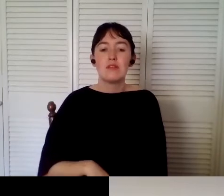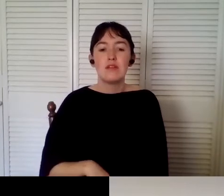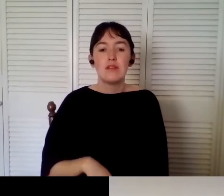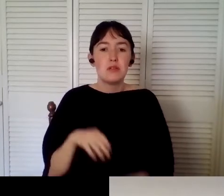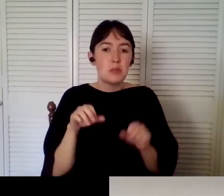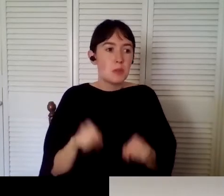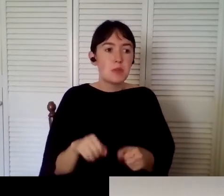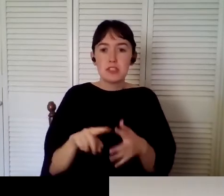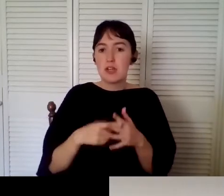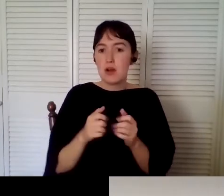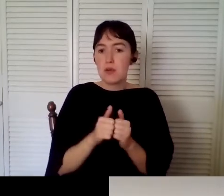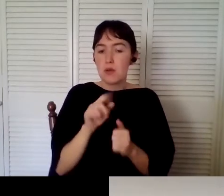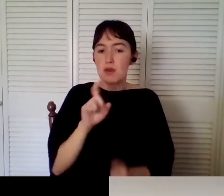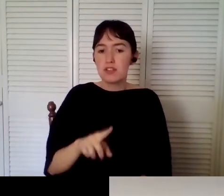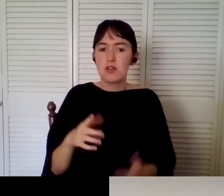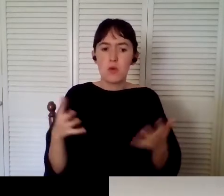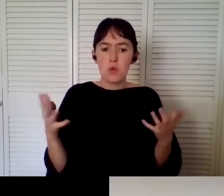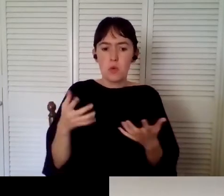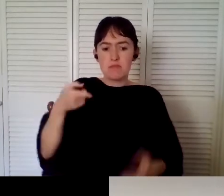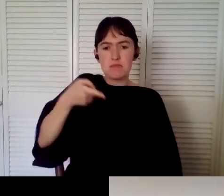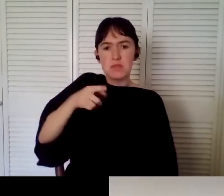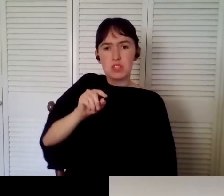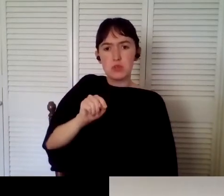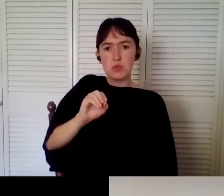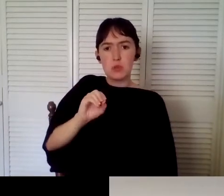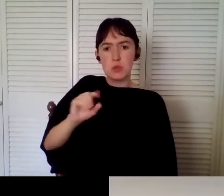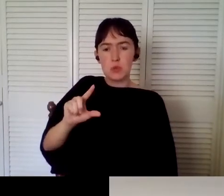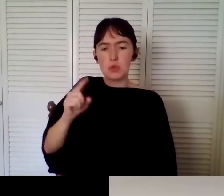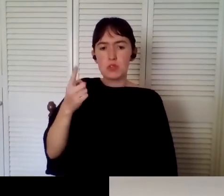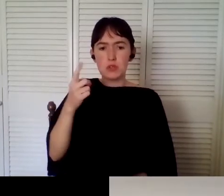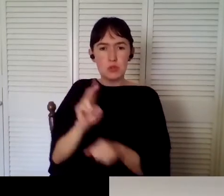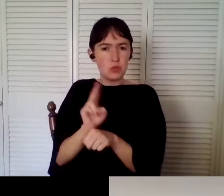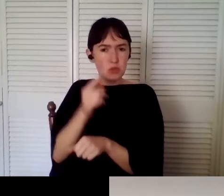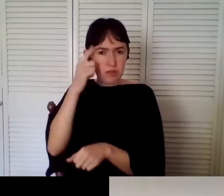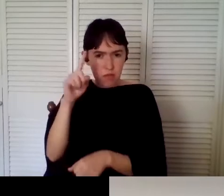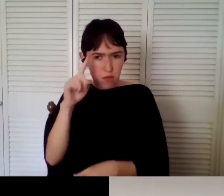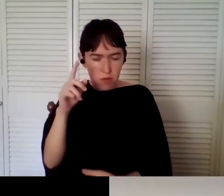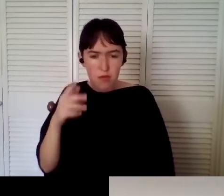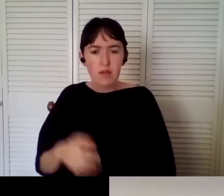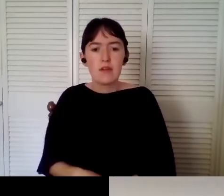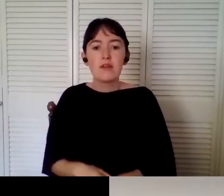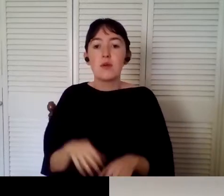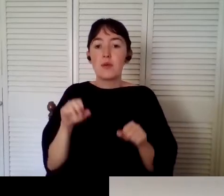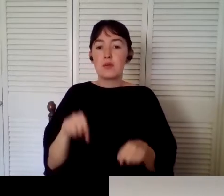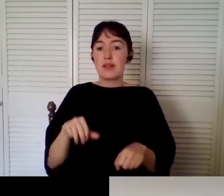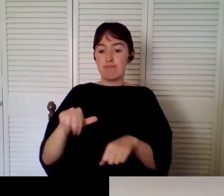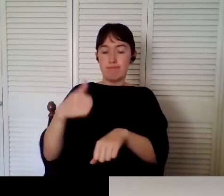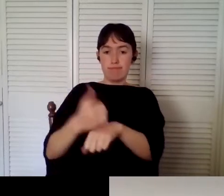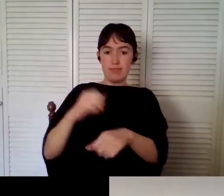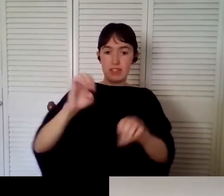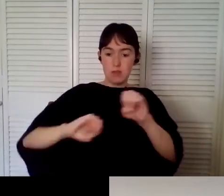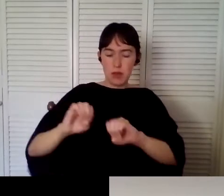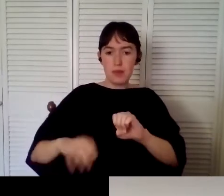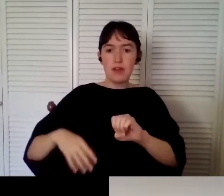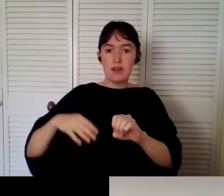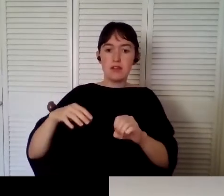what is this tool used for? Is it a digging tool? Well, let's set up an experiment to test its efficiency in digging compared to other means